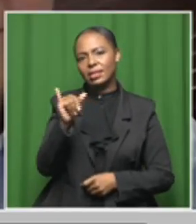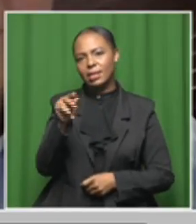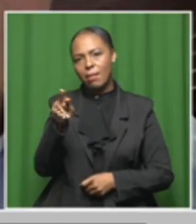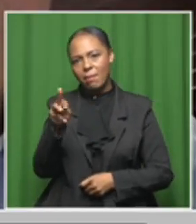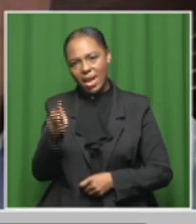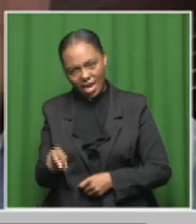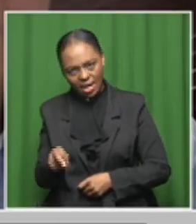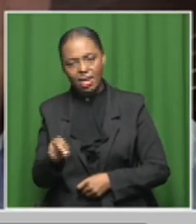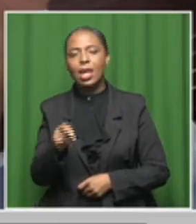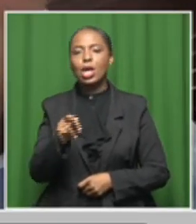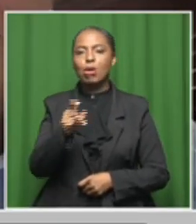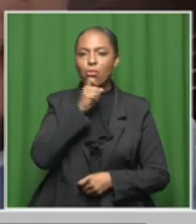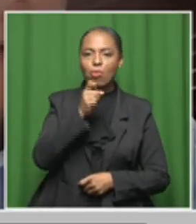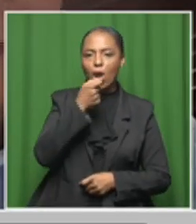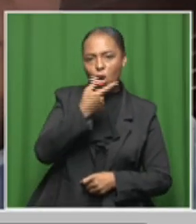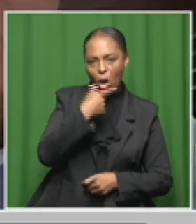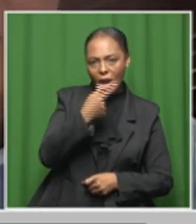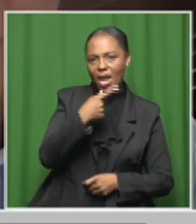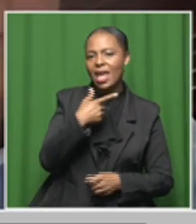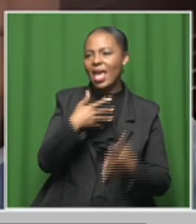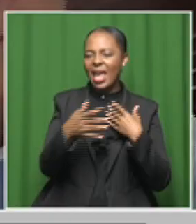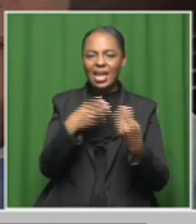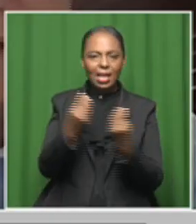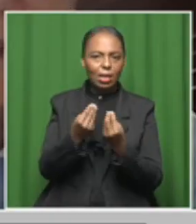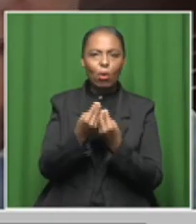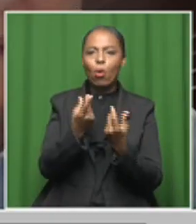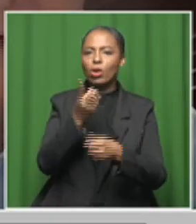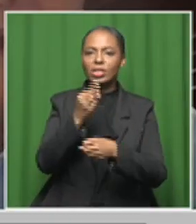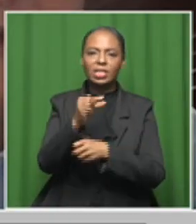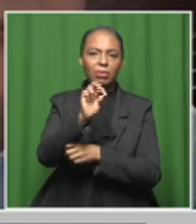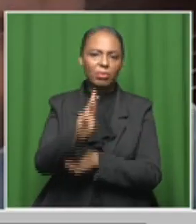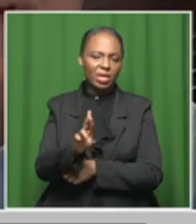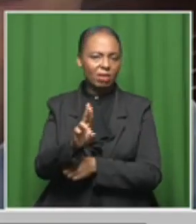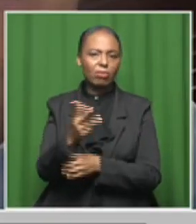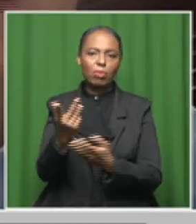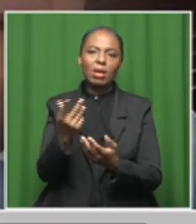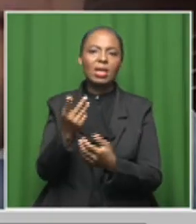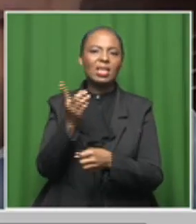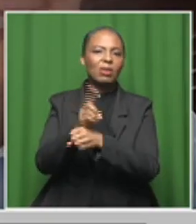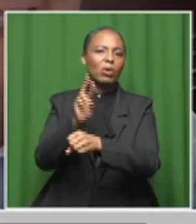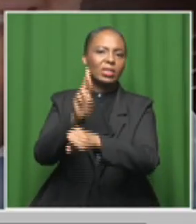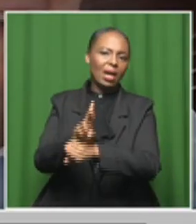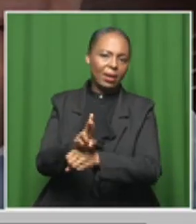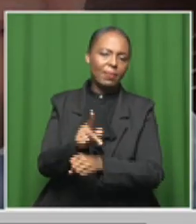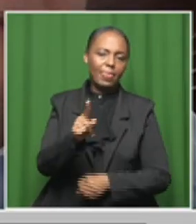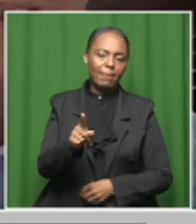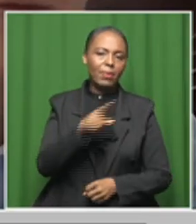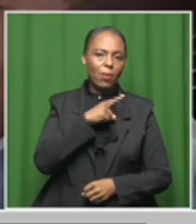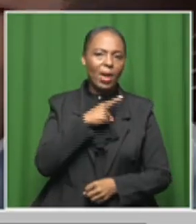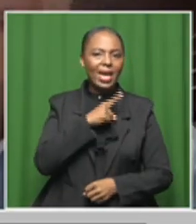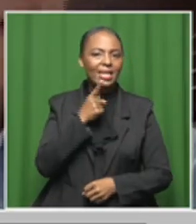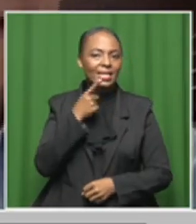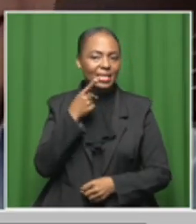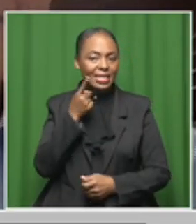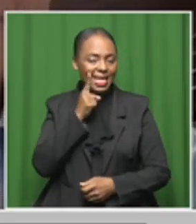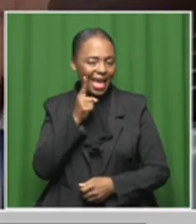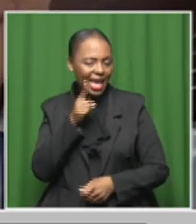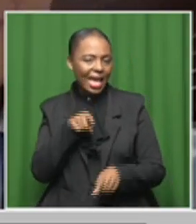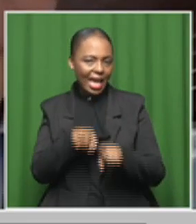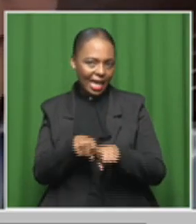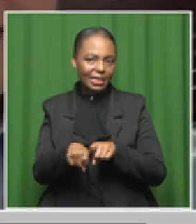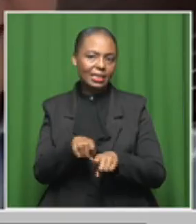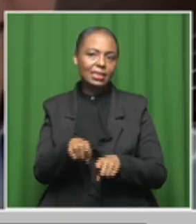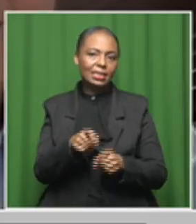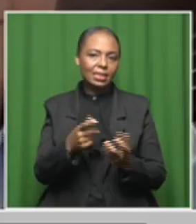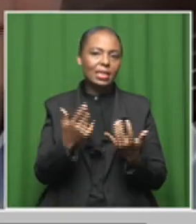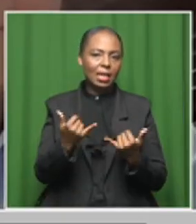our NICD webpage if any GPs want to help us to monitor these infections, because then we'll do the testing. You're absolutely right. That's just, you don't need